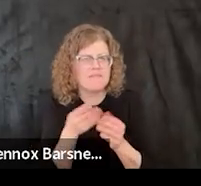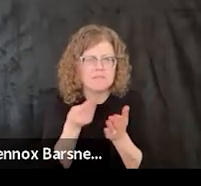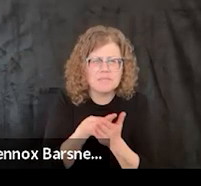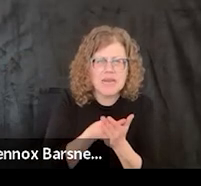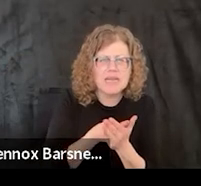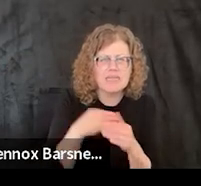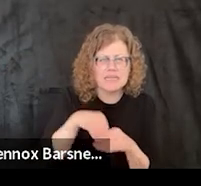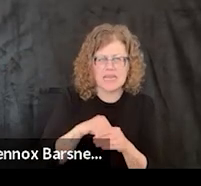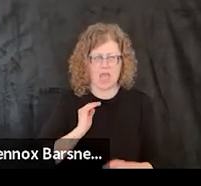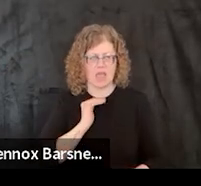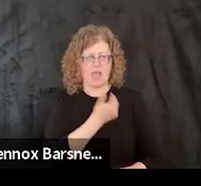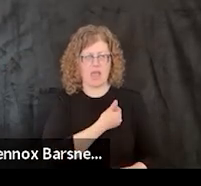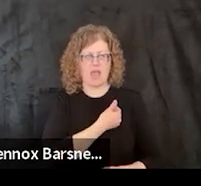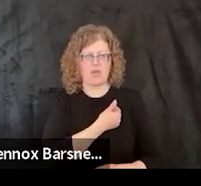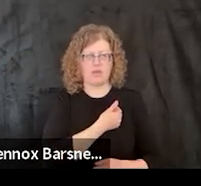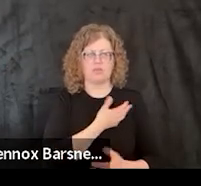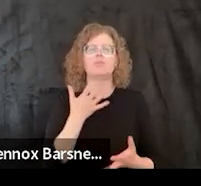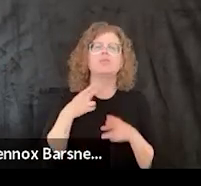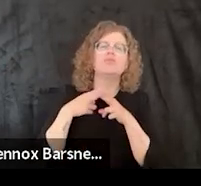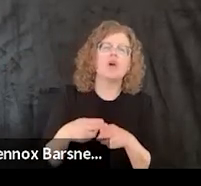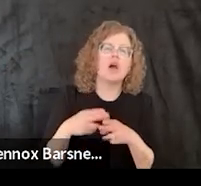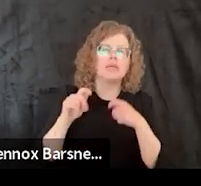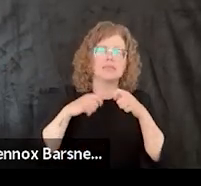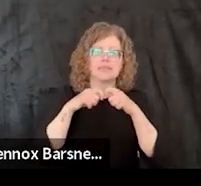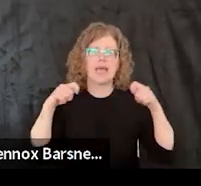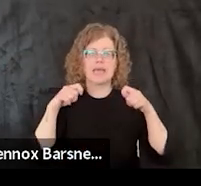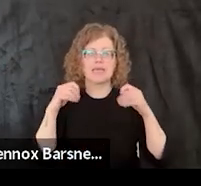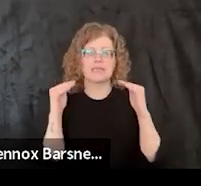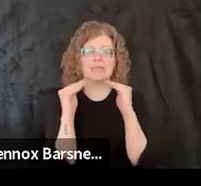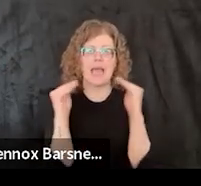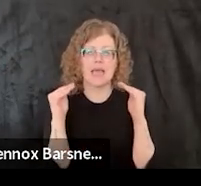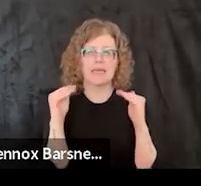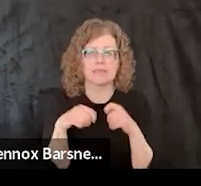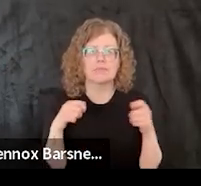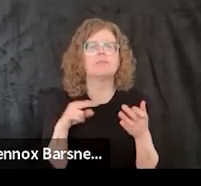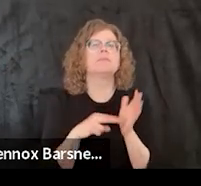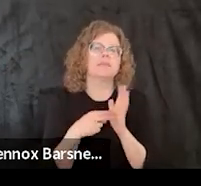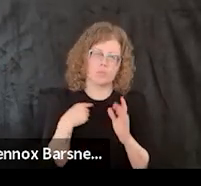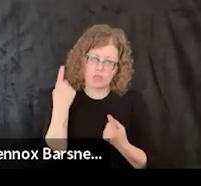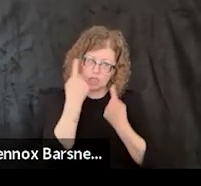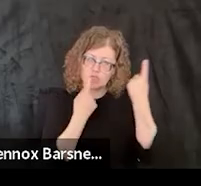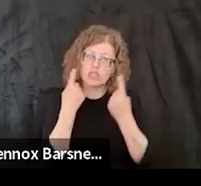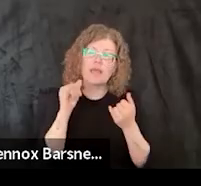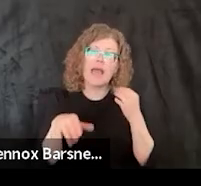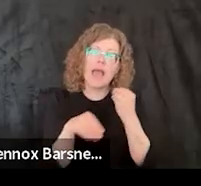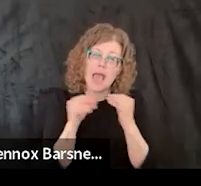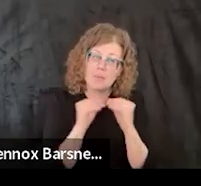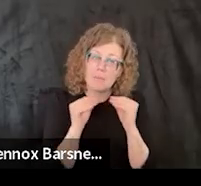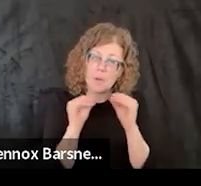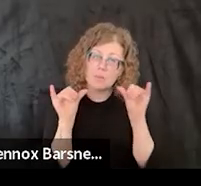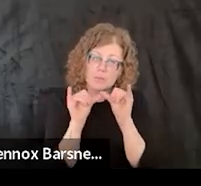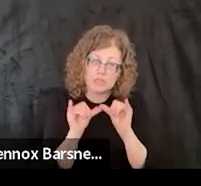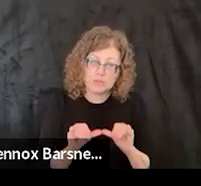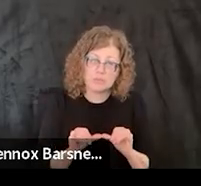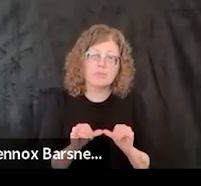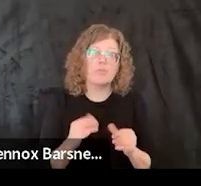tied applications, priority may be given based on the following considerations. We prioritize